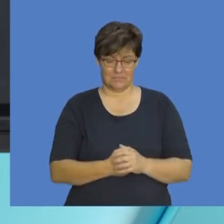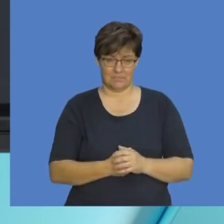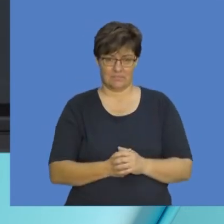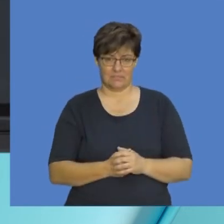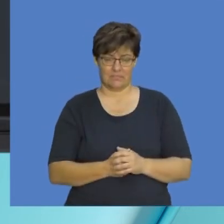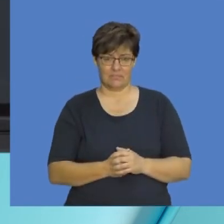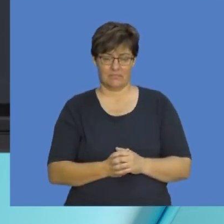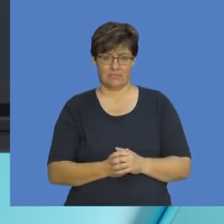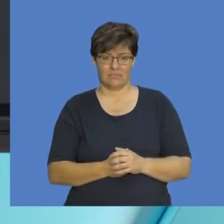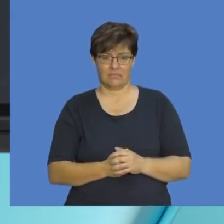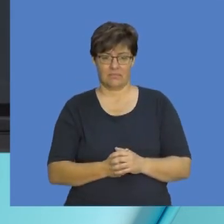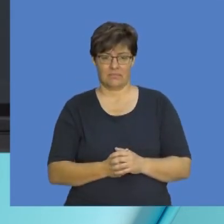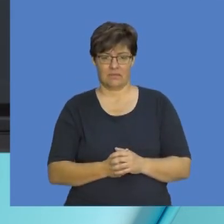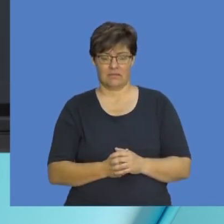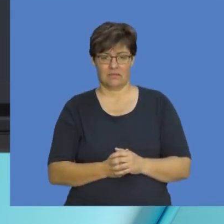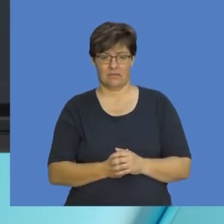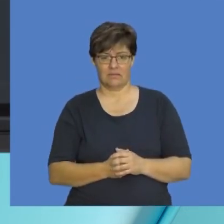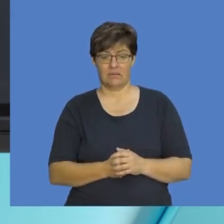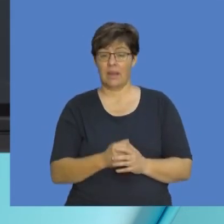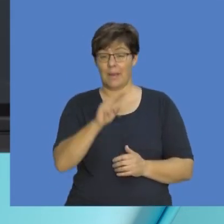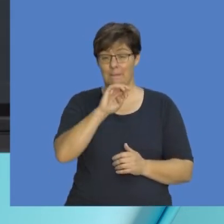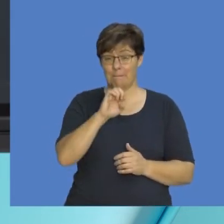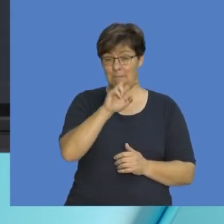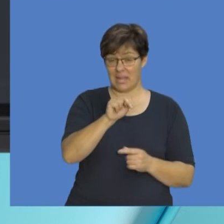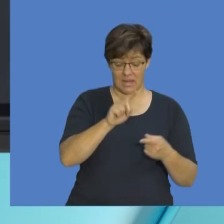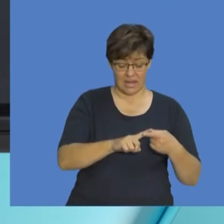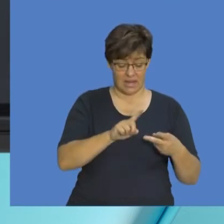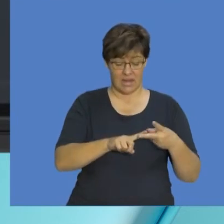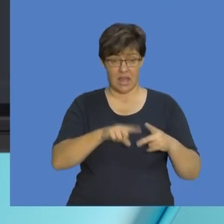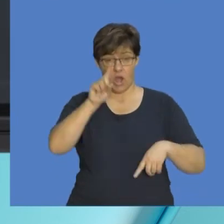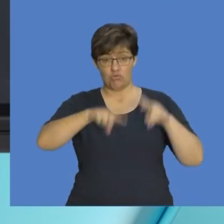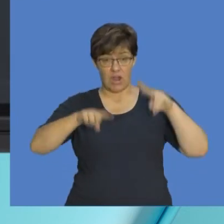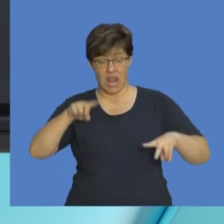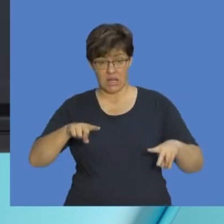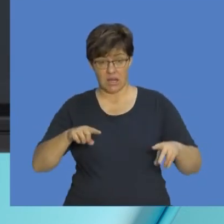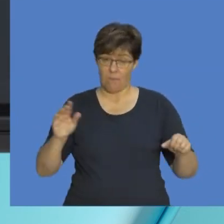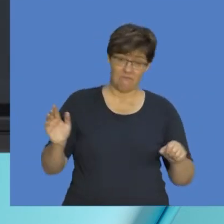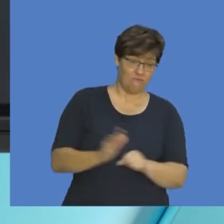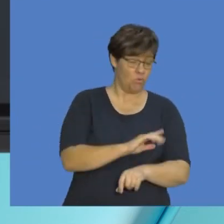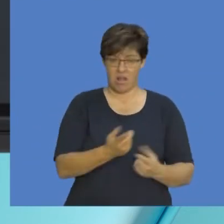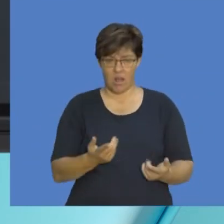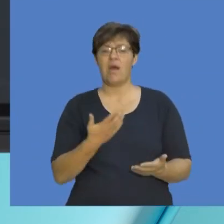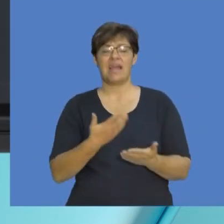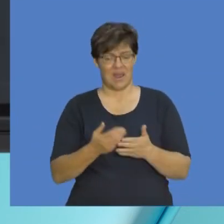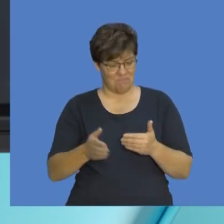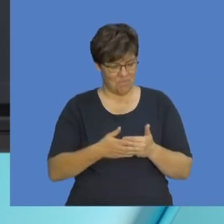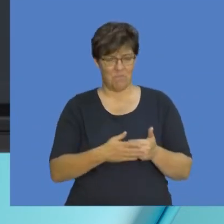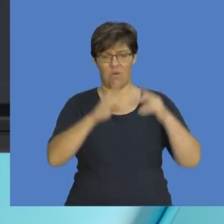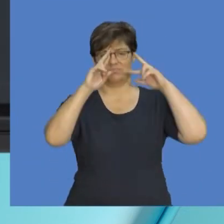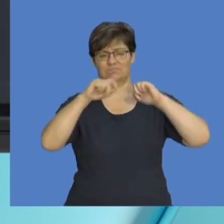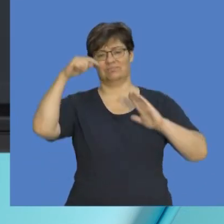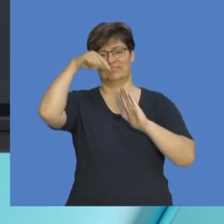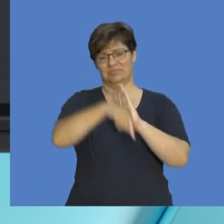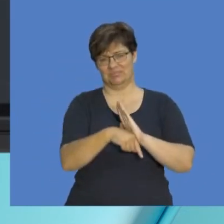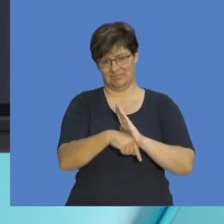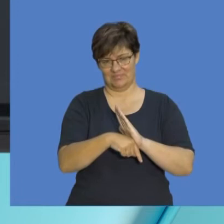don't think by using mean and range, we've done justice. We could actually do more and